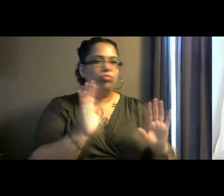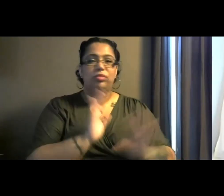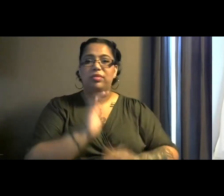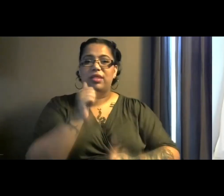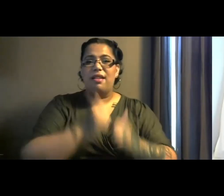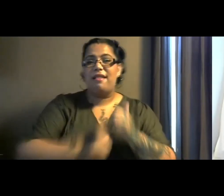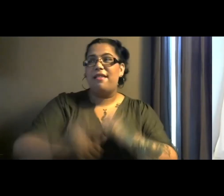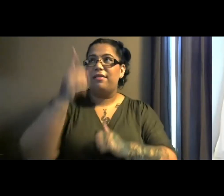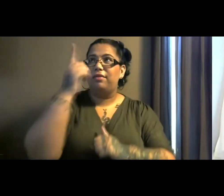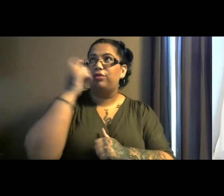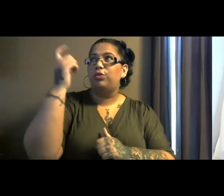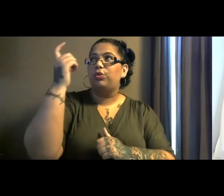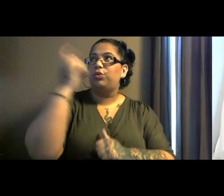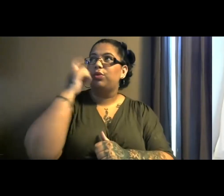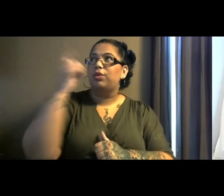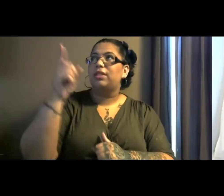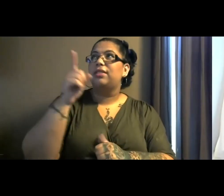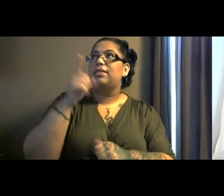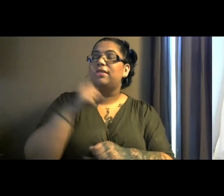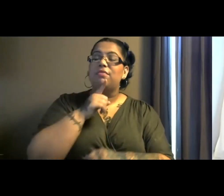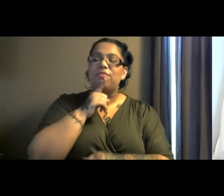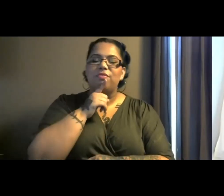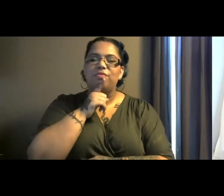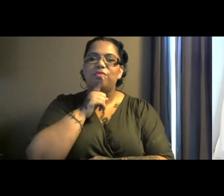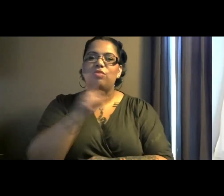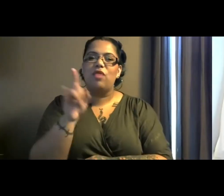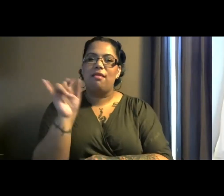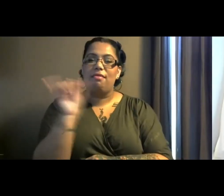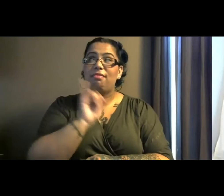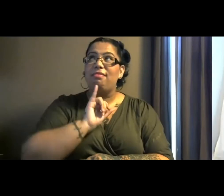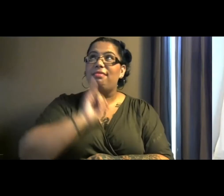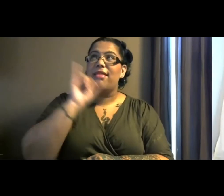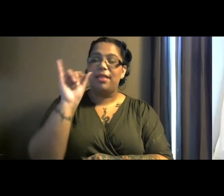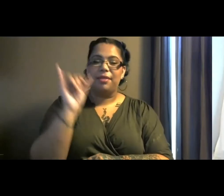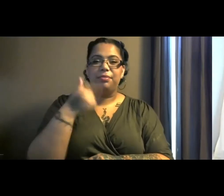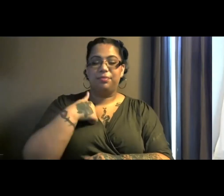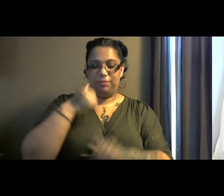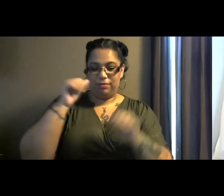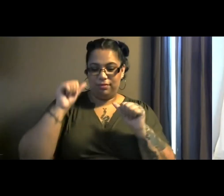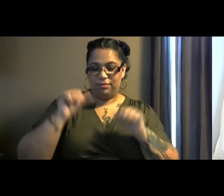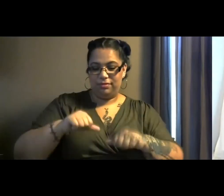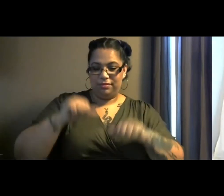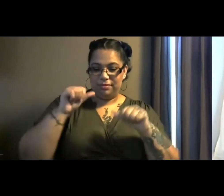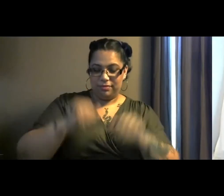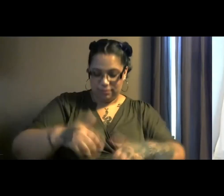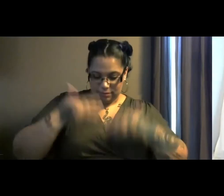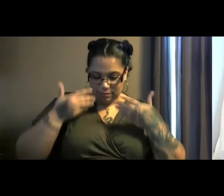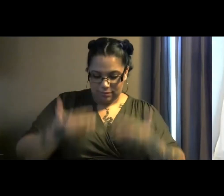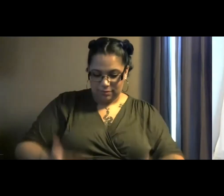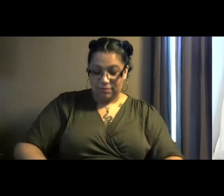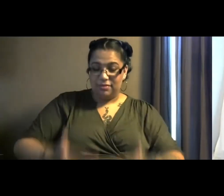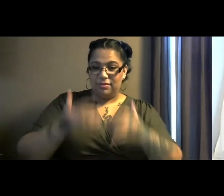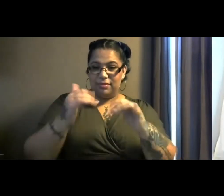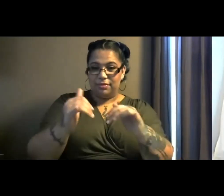reality. I am possibility. I